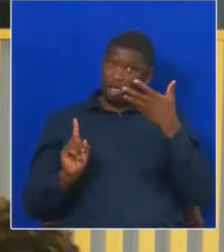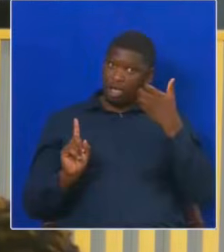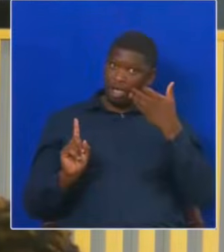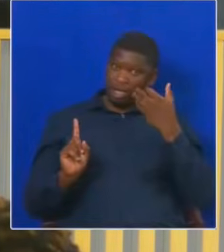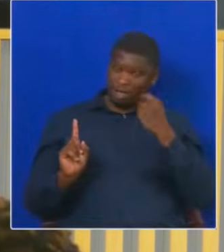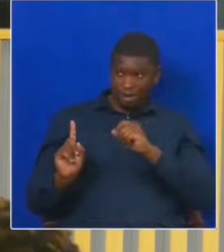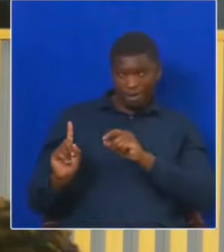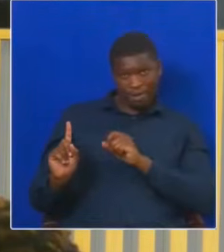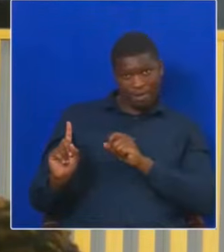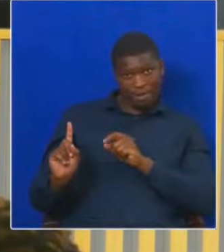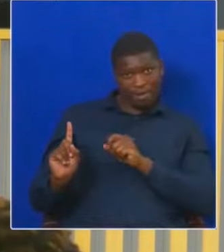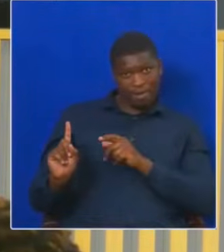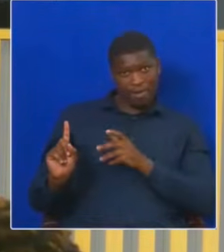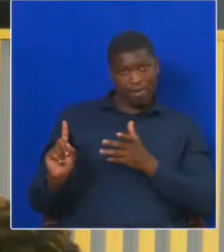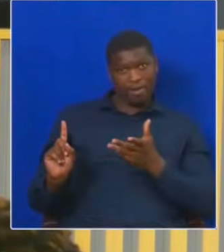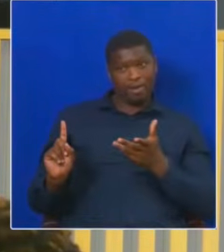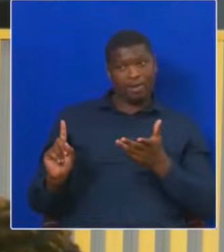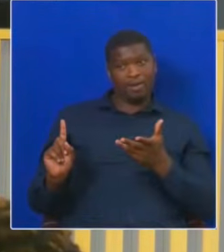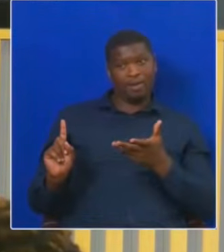instituted